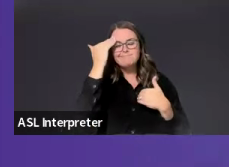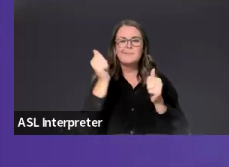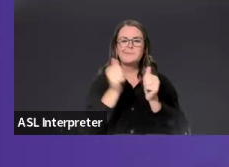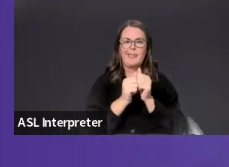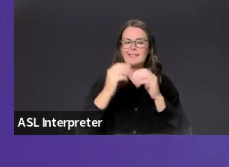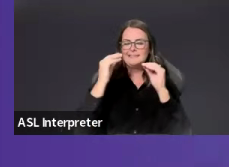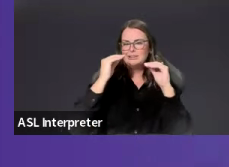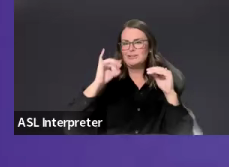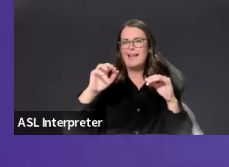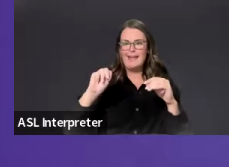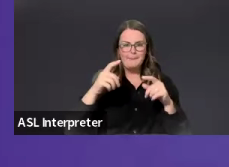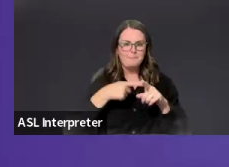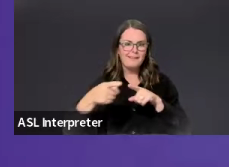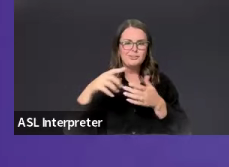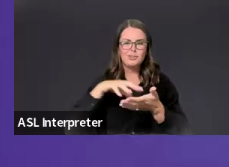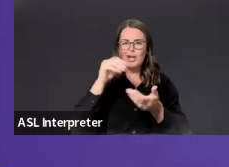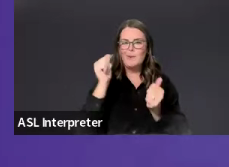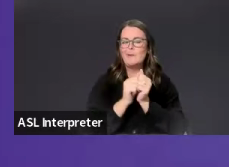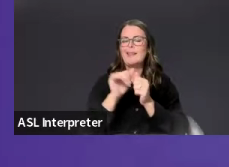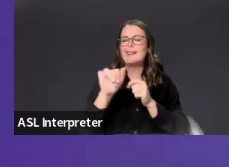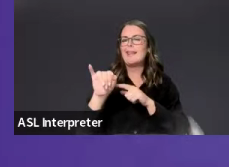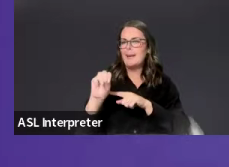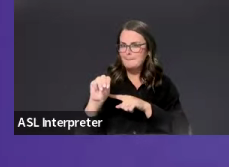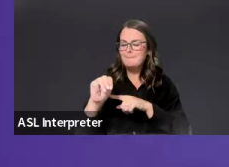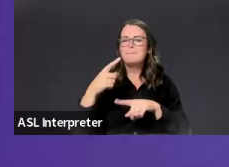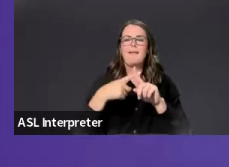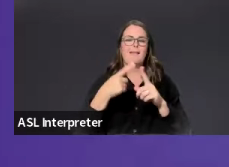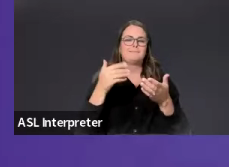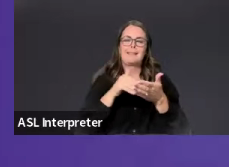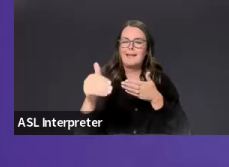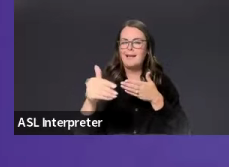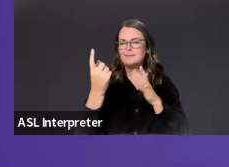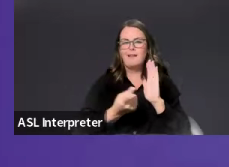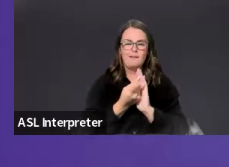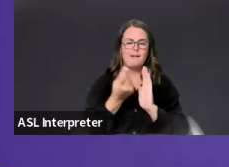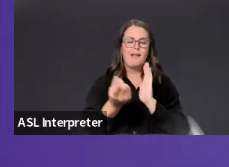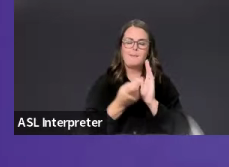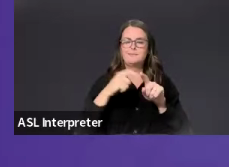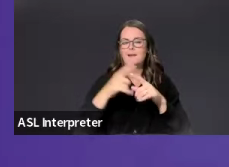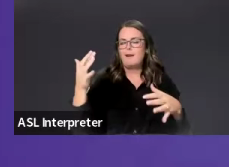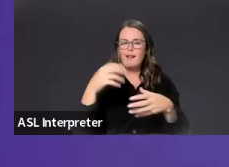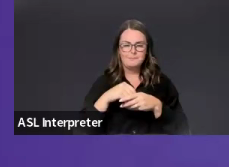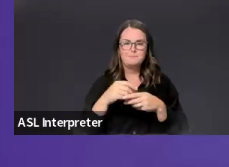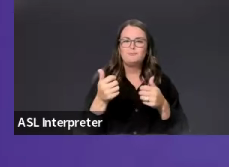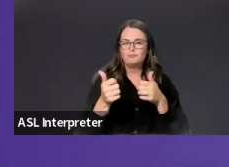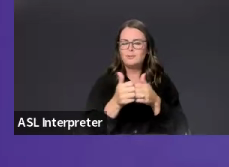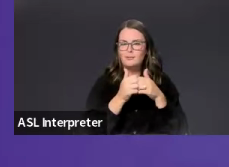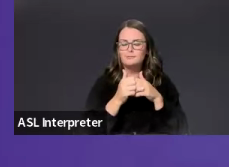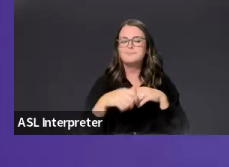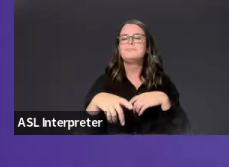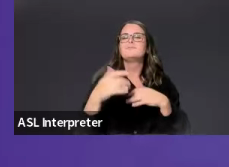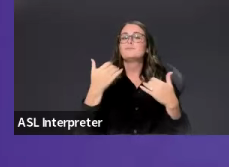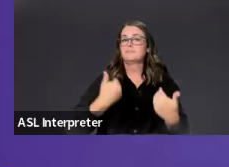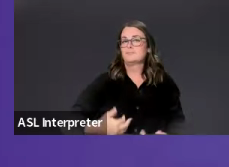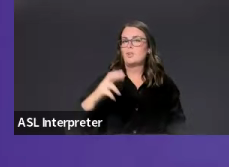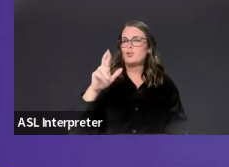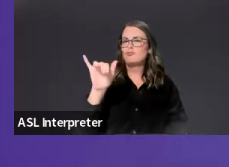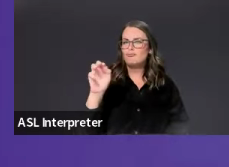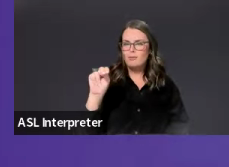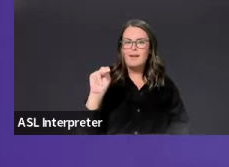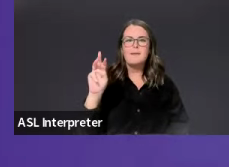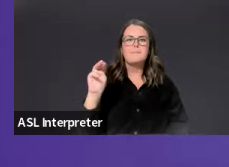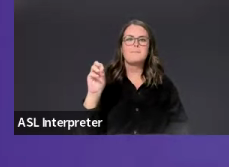IM, facilitating professional learning with illustrative math, and thousands of hours of classroom time combined. My name is Ryan Moore, Director of